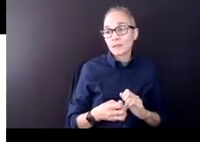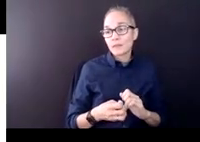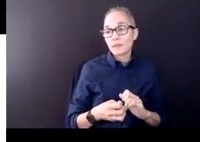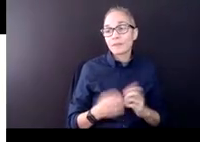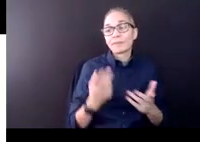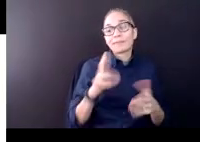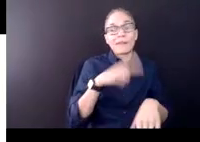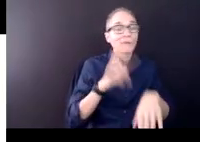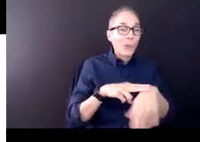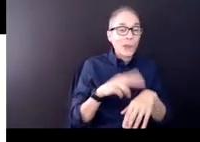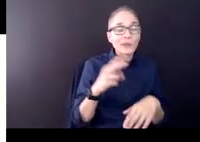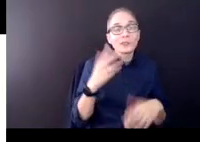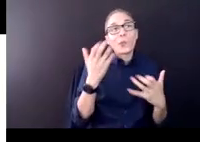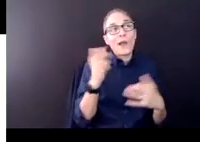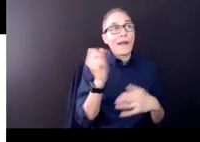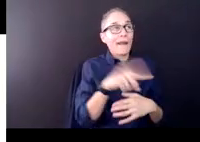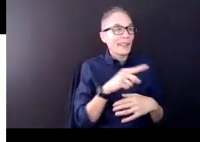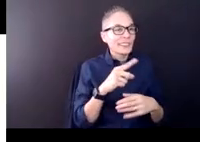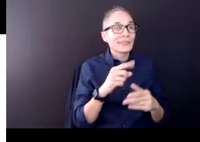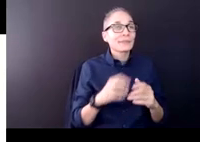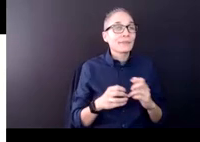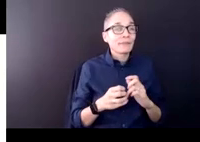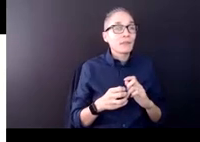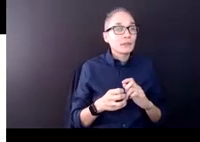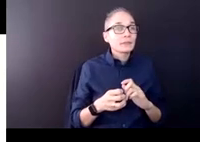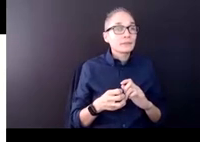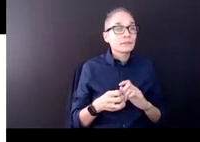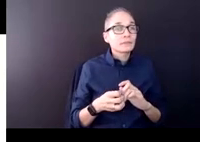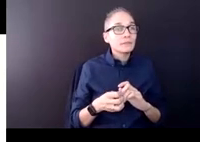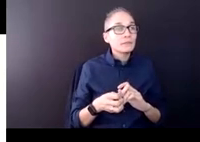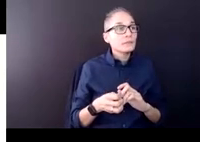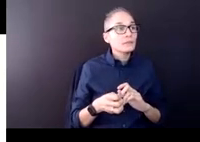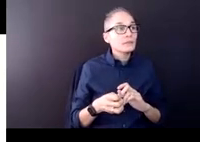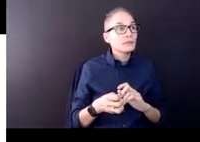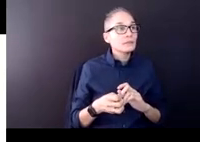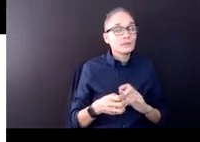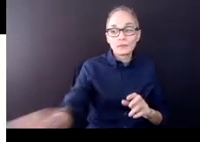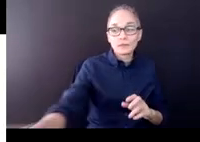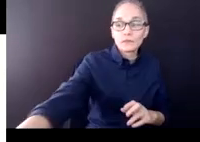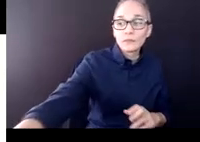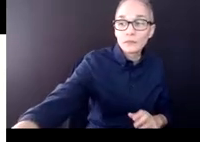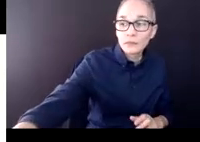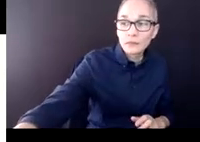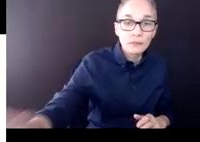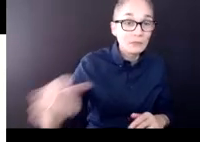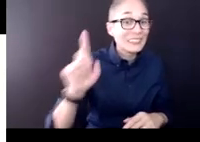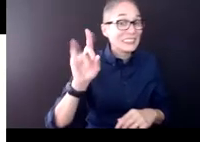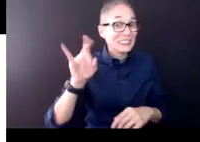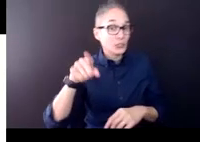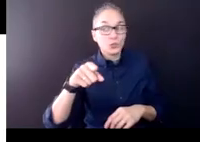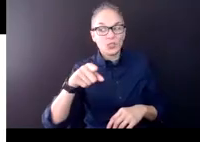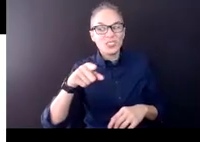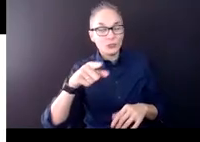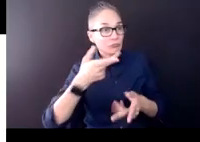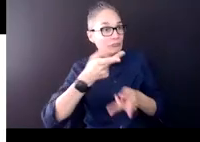And of course, you want to ask about AI use after. So, did you stick to